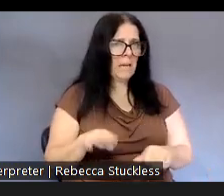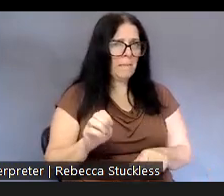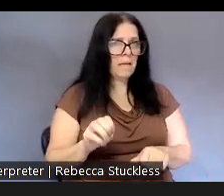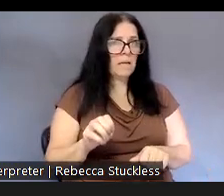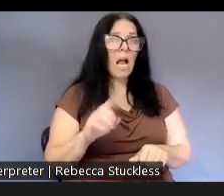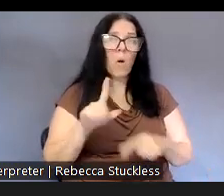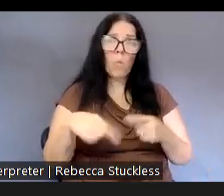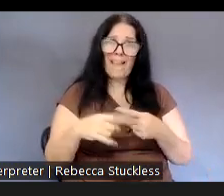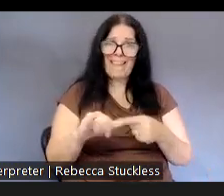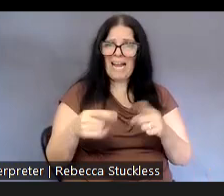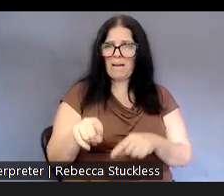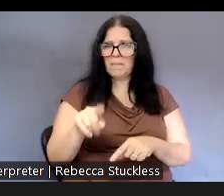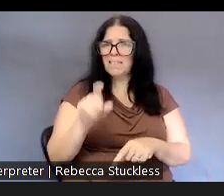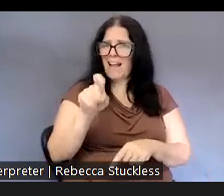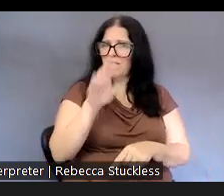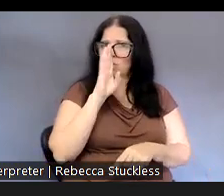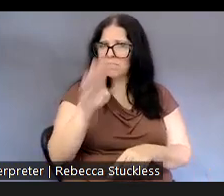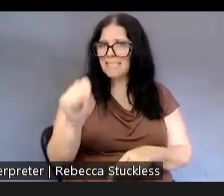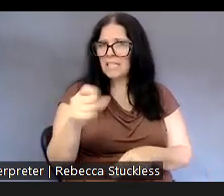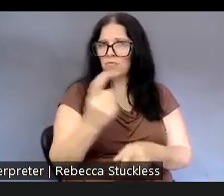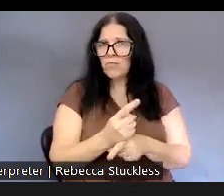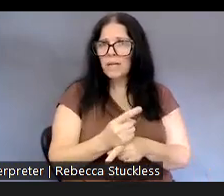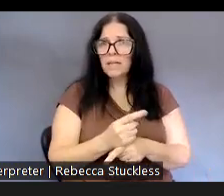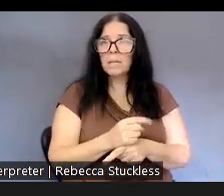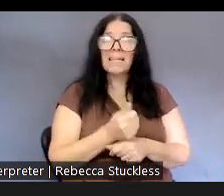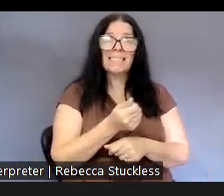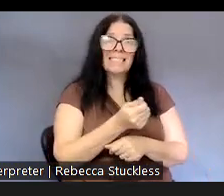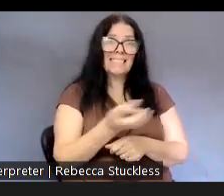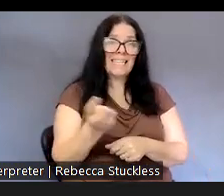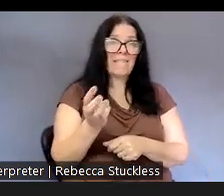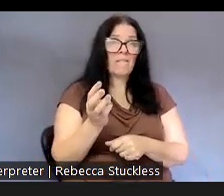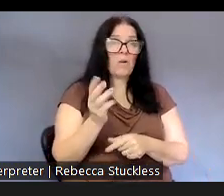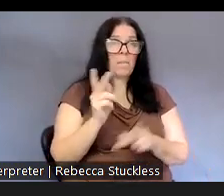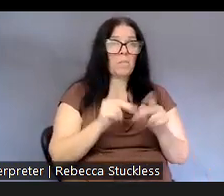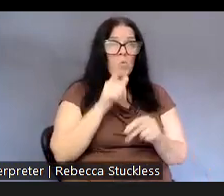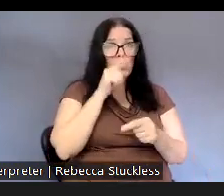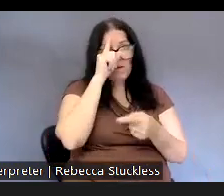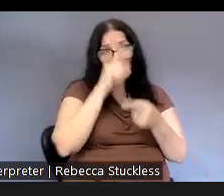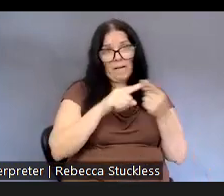out. But several critics of this microaggression concept